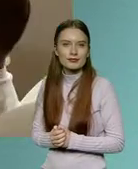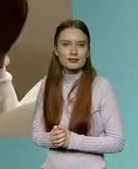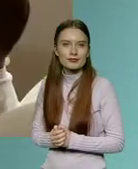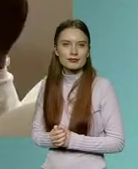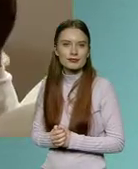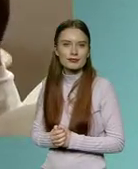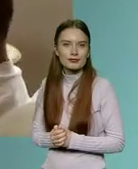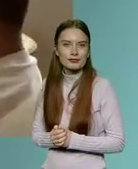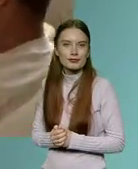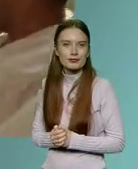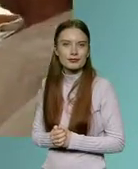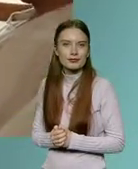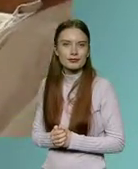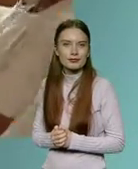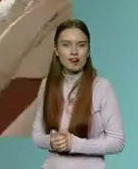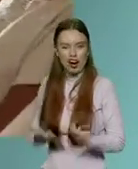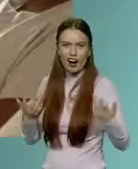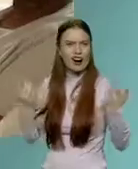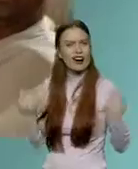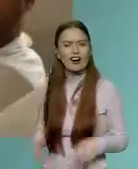sandwich has gone again. Oh.